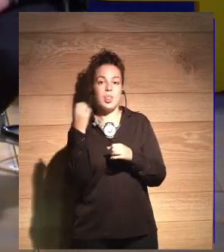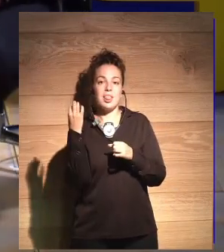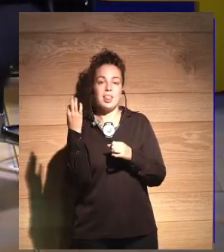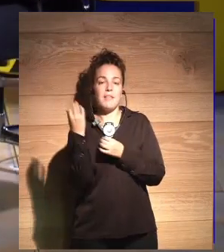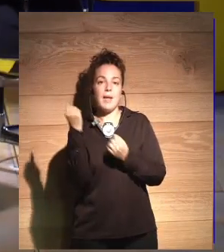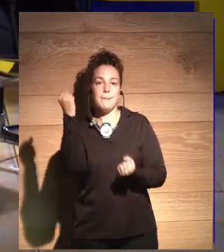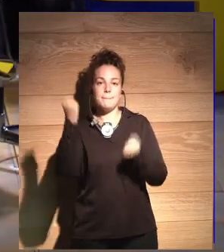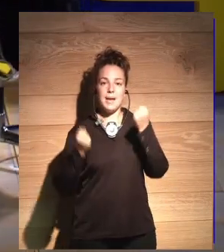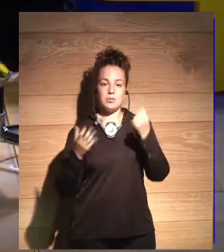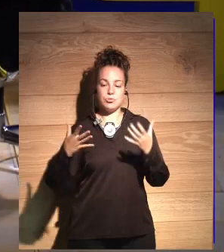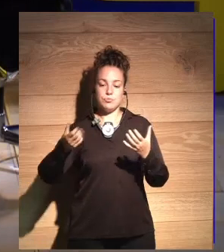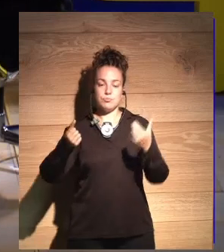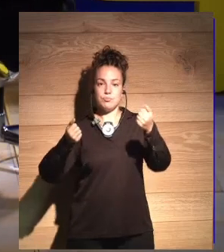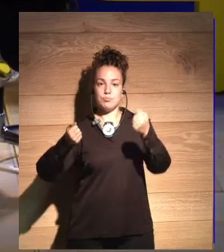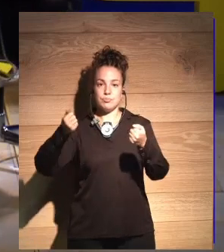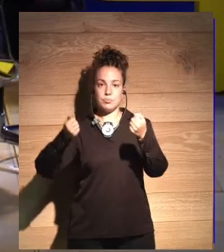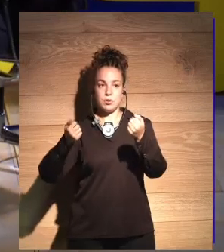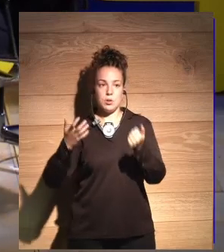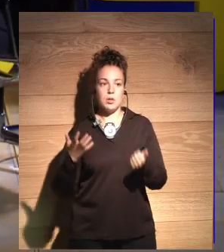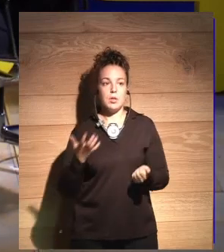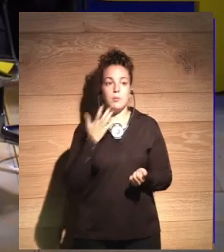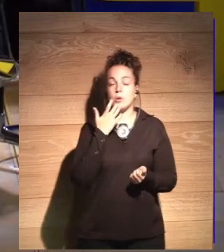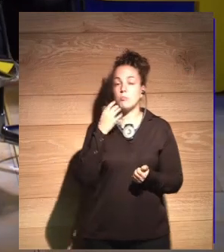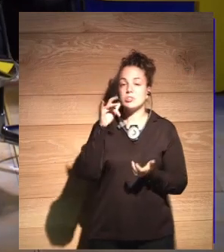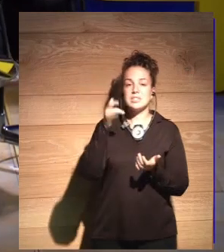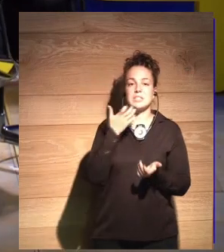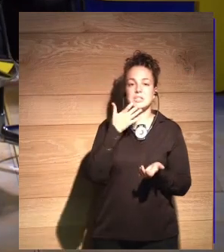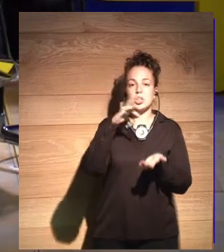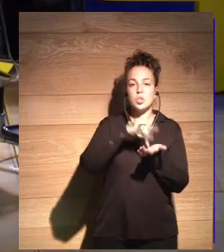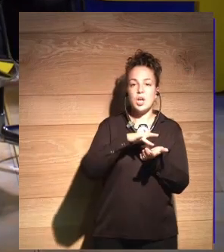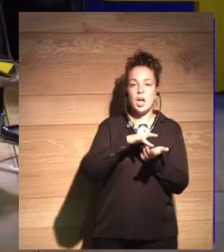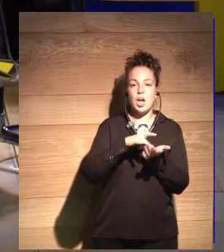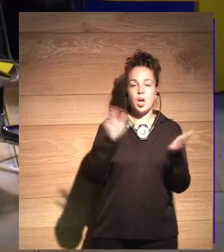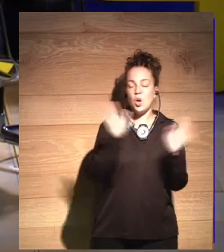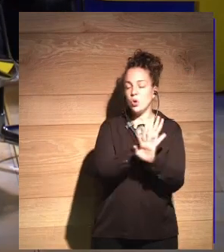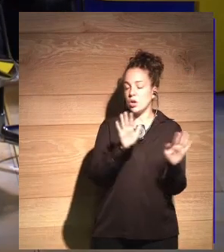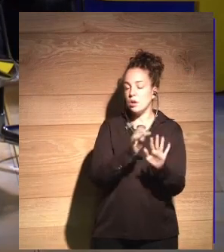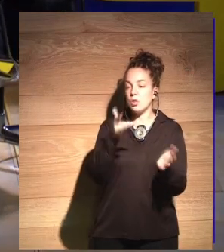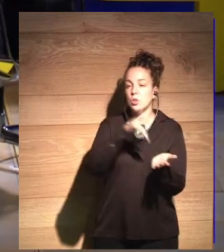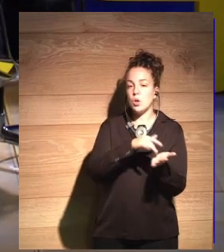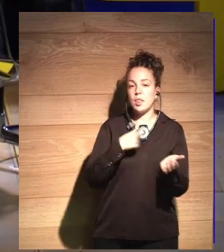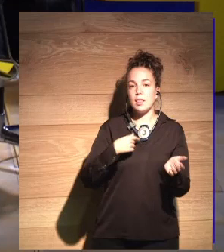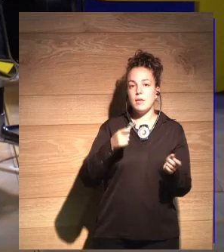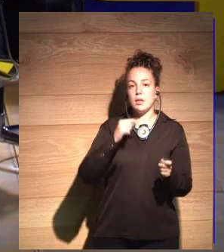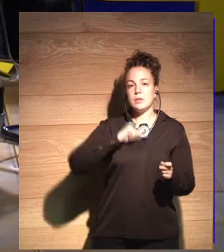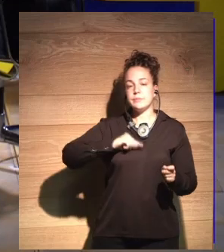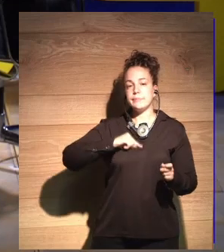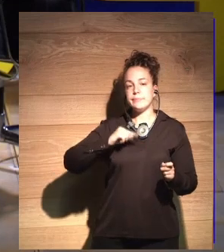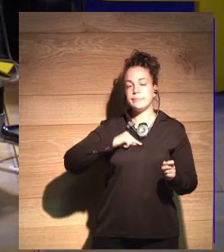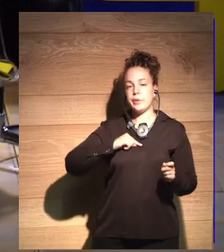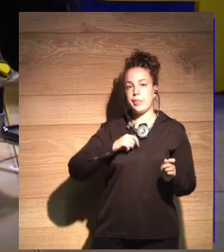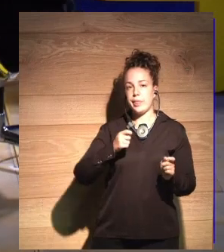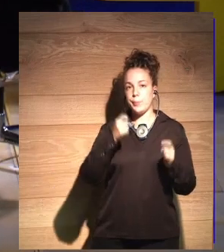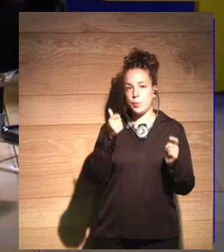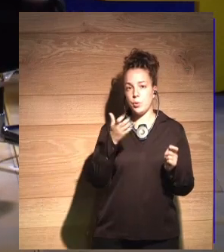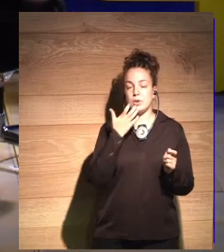when something tragic happens, when something a consciousness is raised that makes you... Because we're taking ethics out of school, right? So whenever you take out